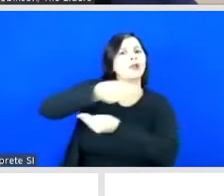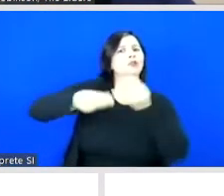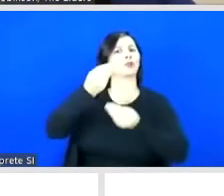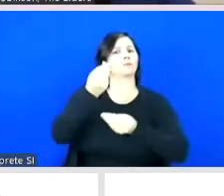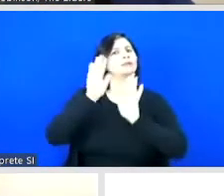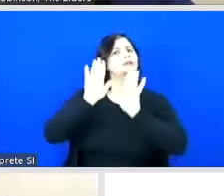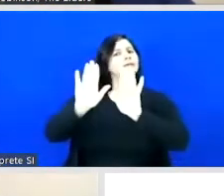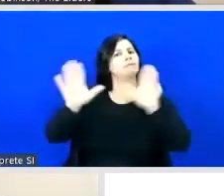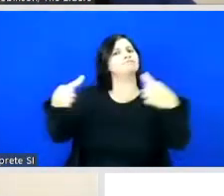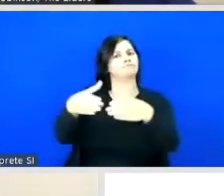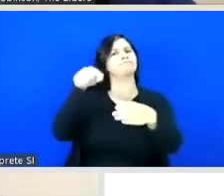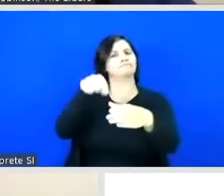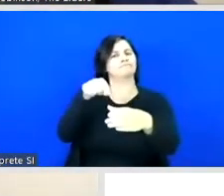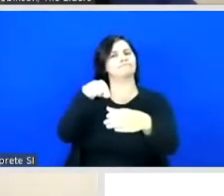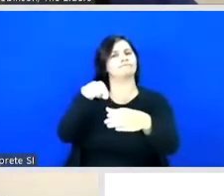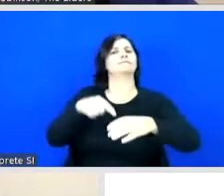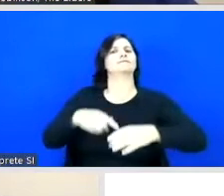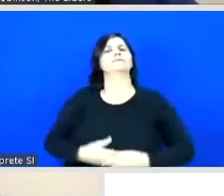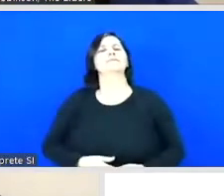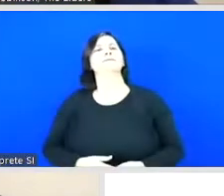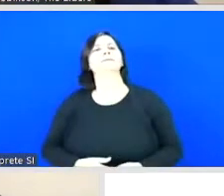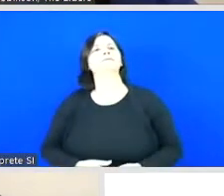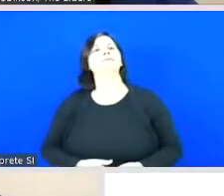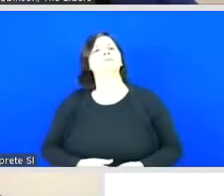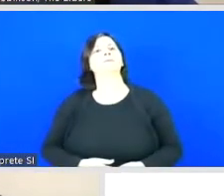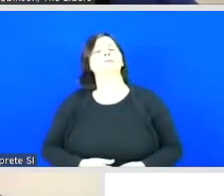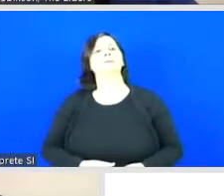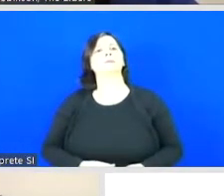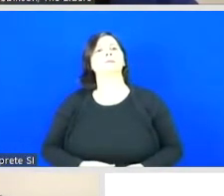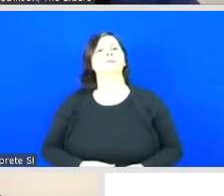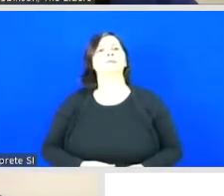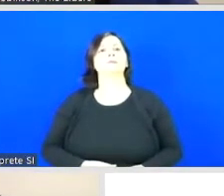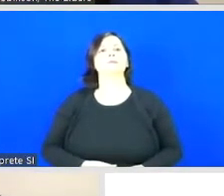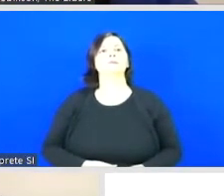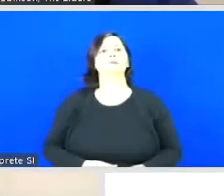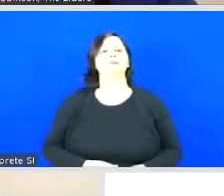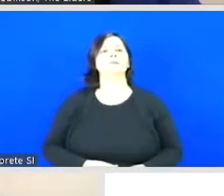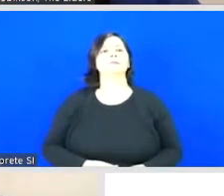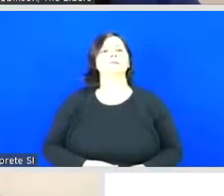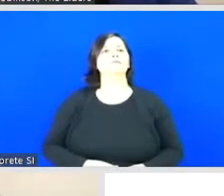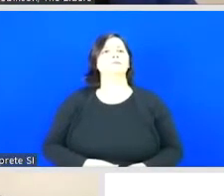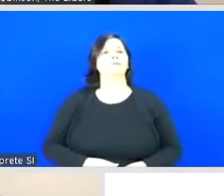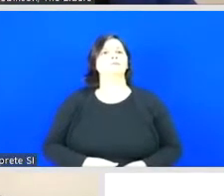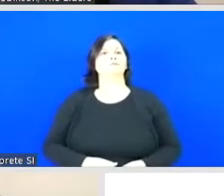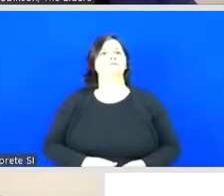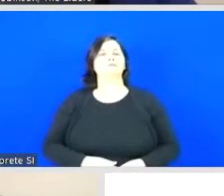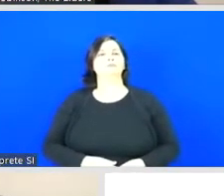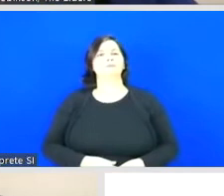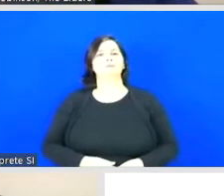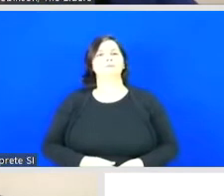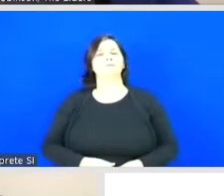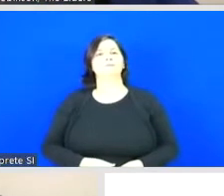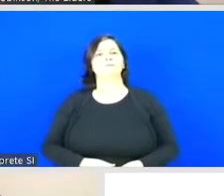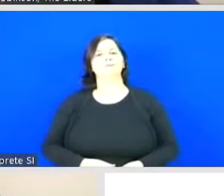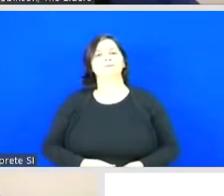we help them to go through the entire process of planning, business development, and also getting financing to fund their